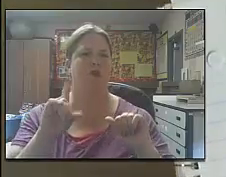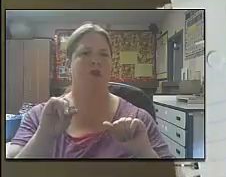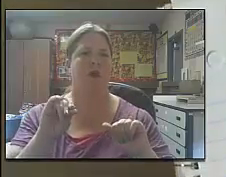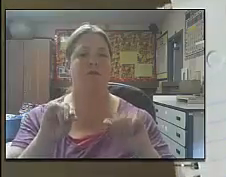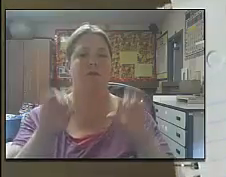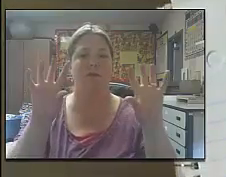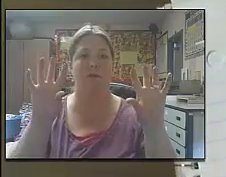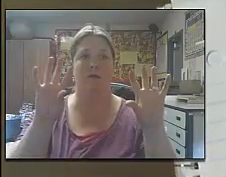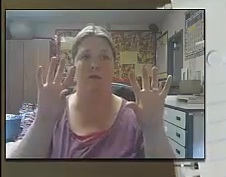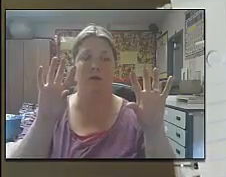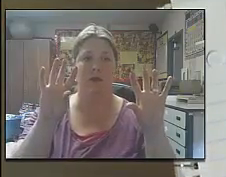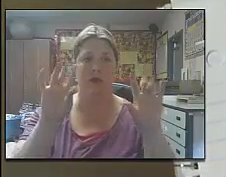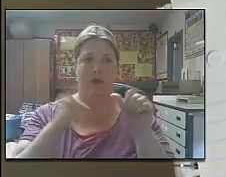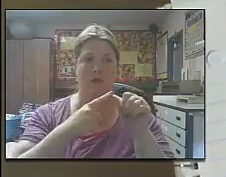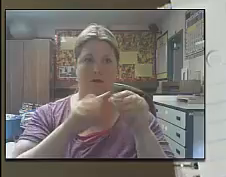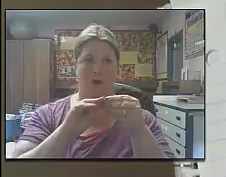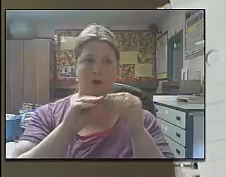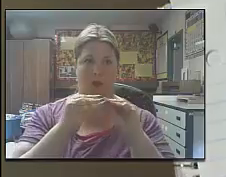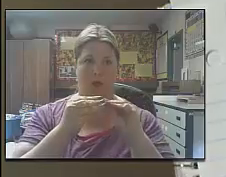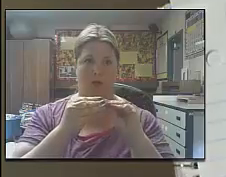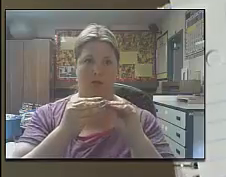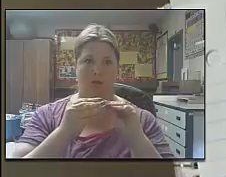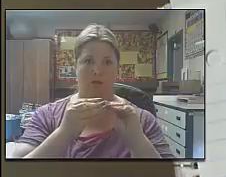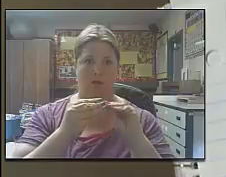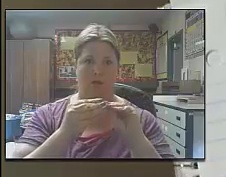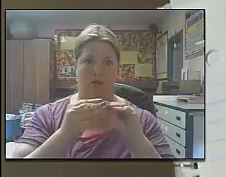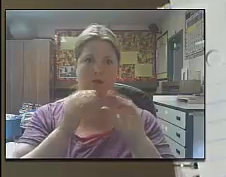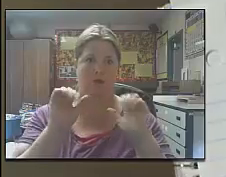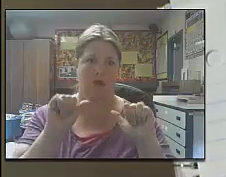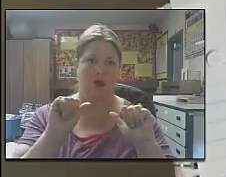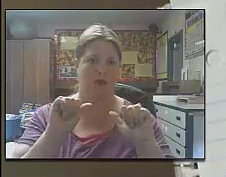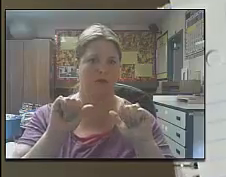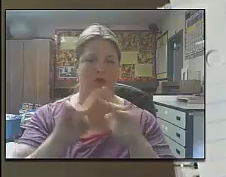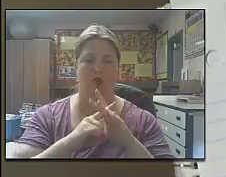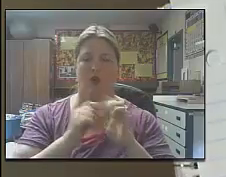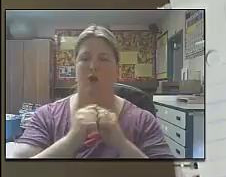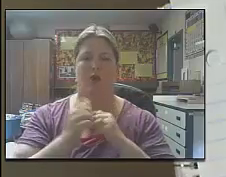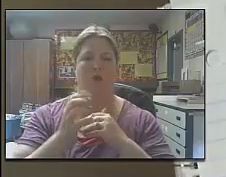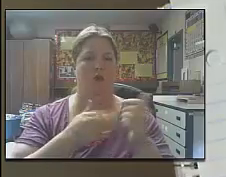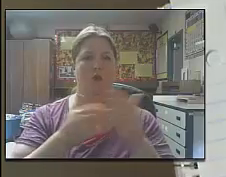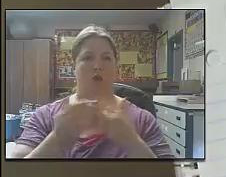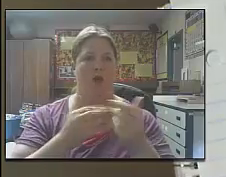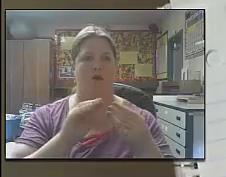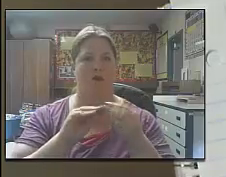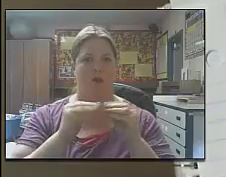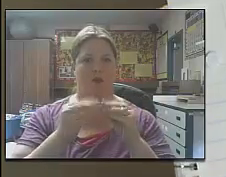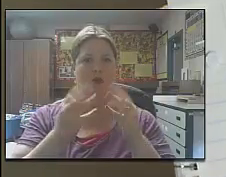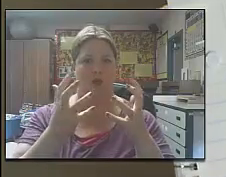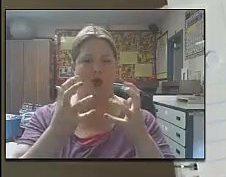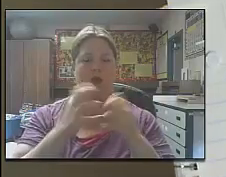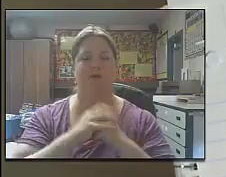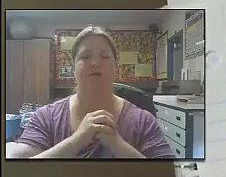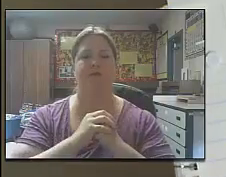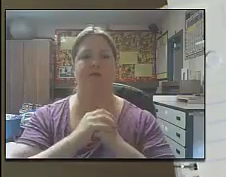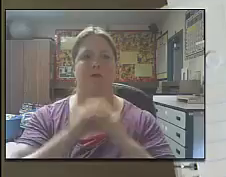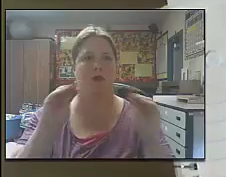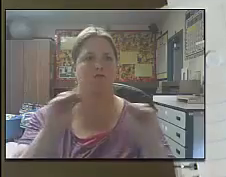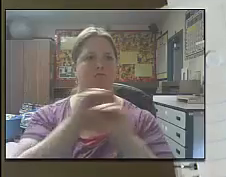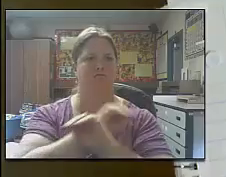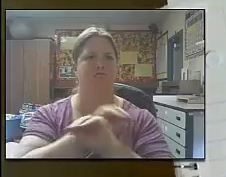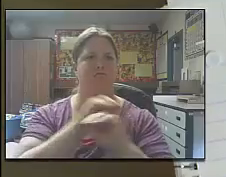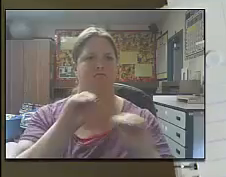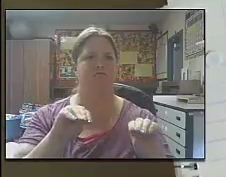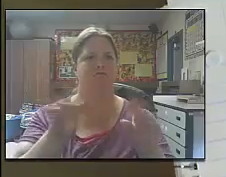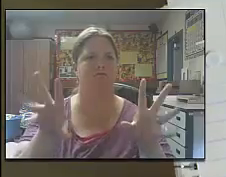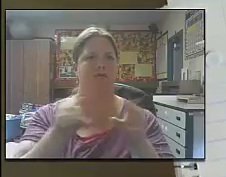with the first number if you want. If you want to start with the other number in addition, that's fine. It's part of the commutative property where they can